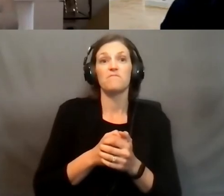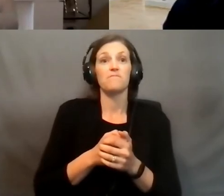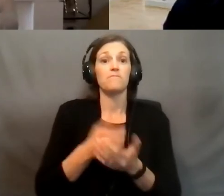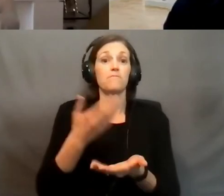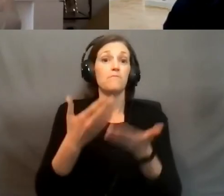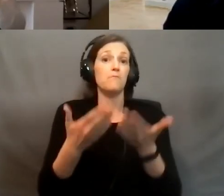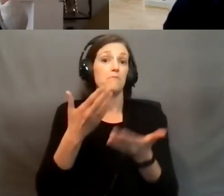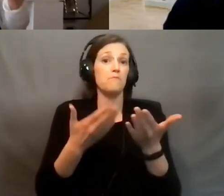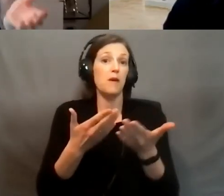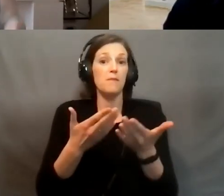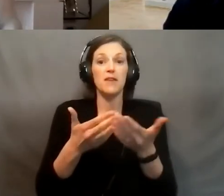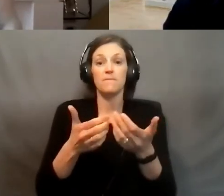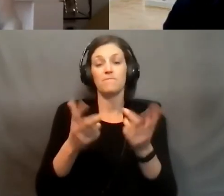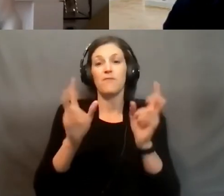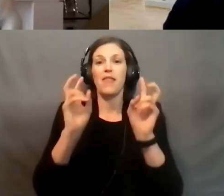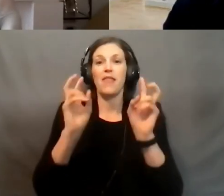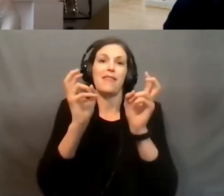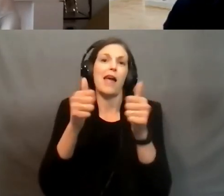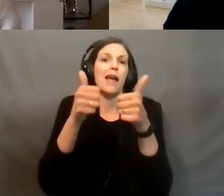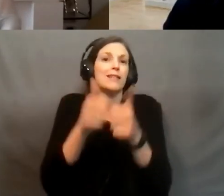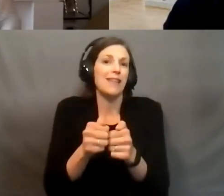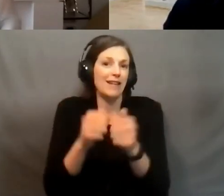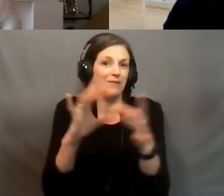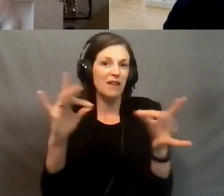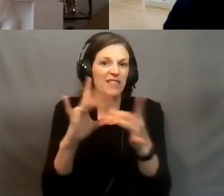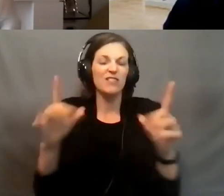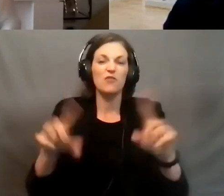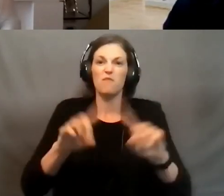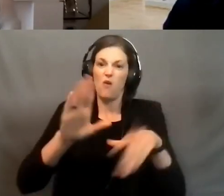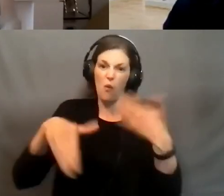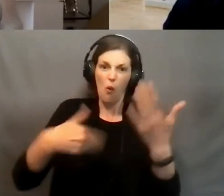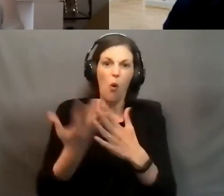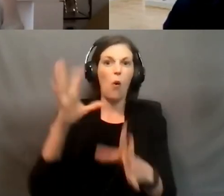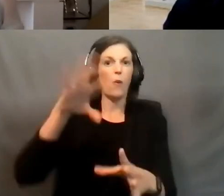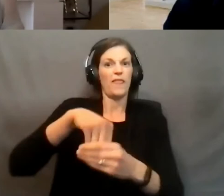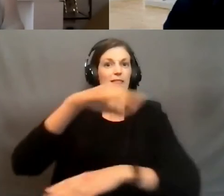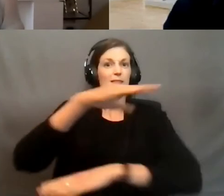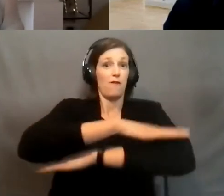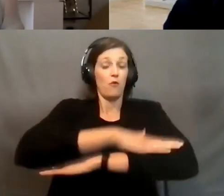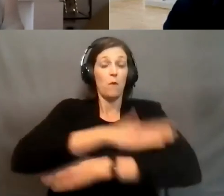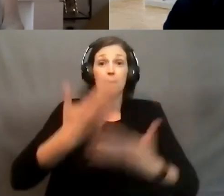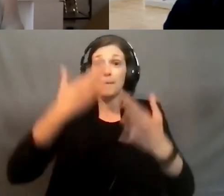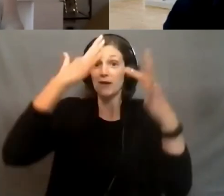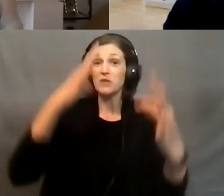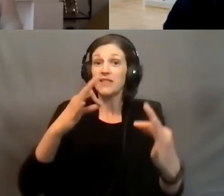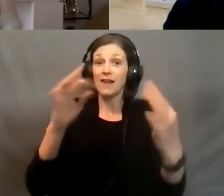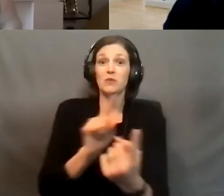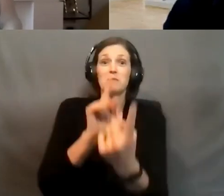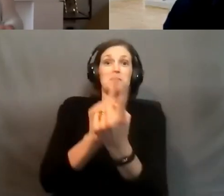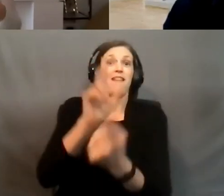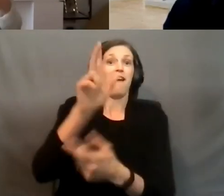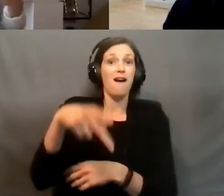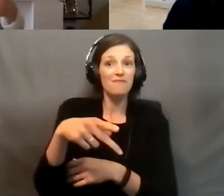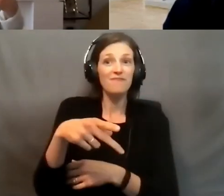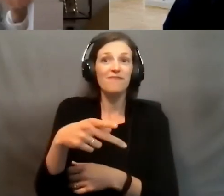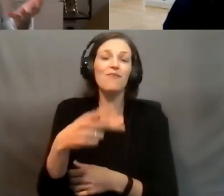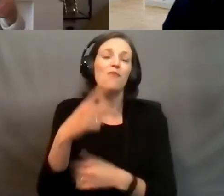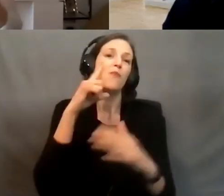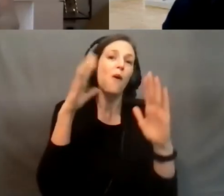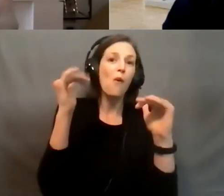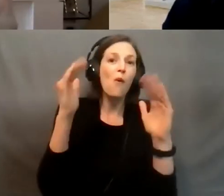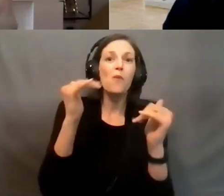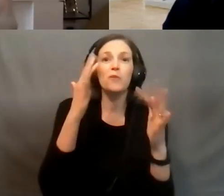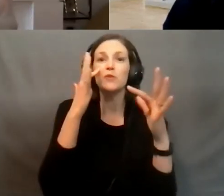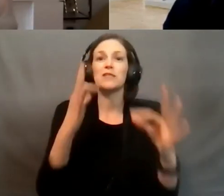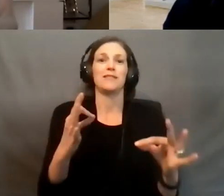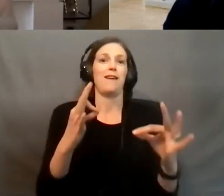message, but you will be able to do that all in the platform and decide to meet up. We hope you will decide to meet up in all the free space